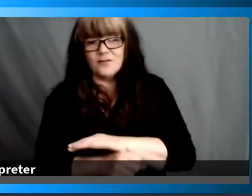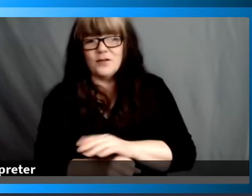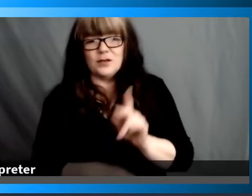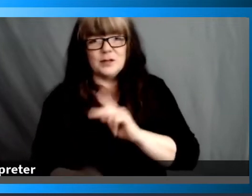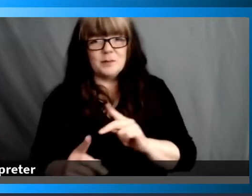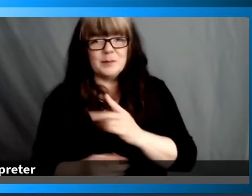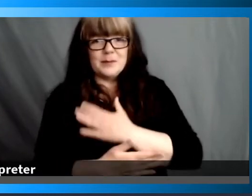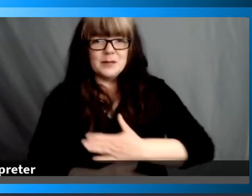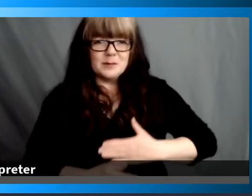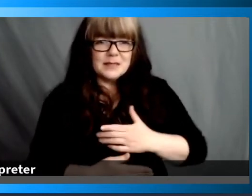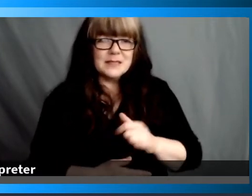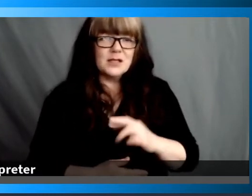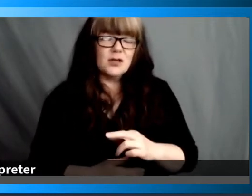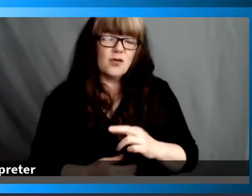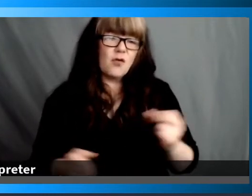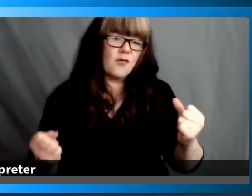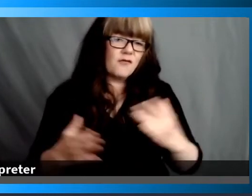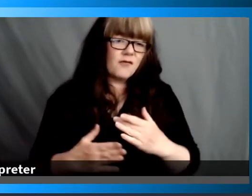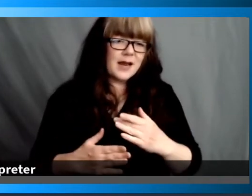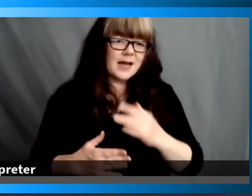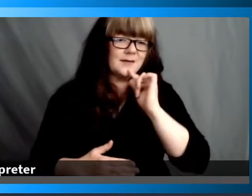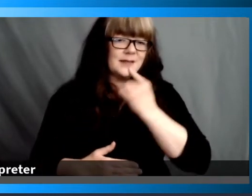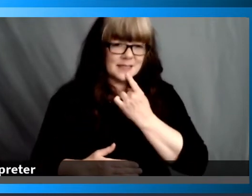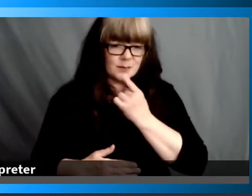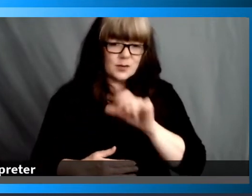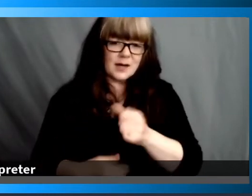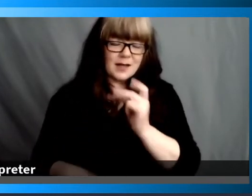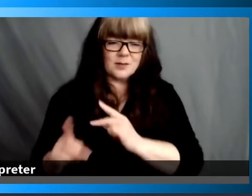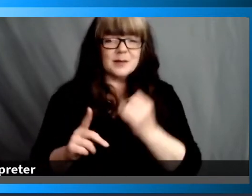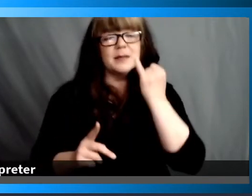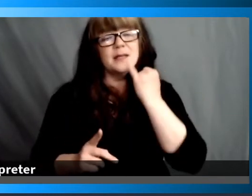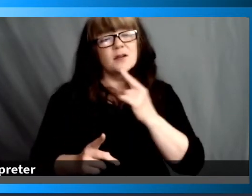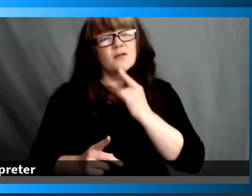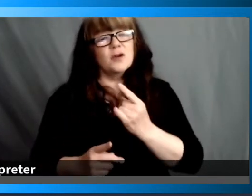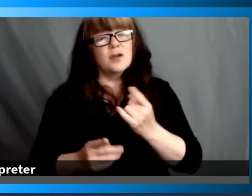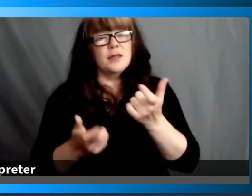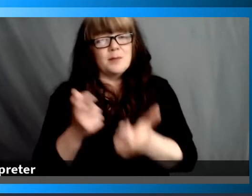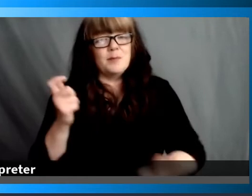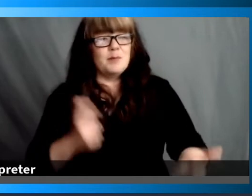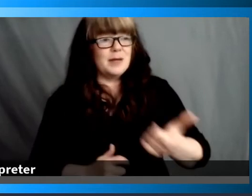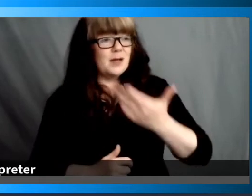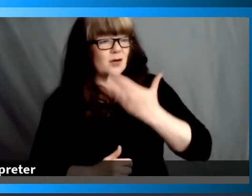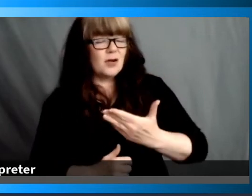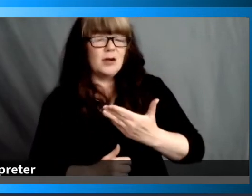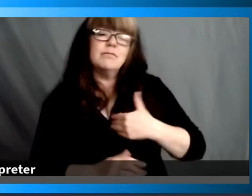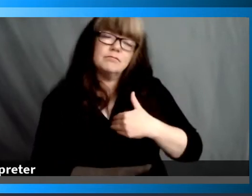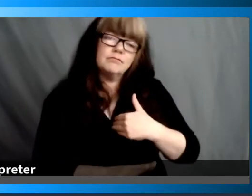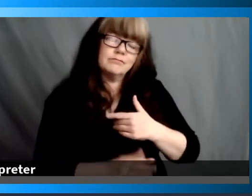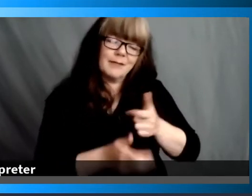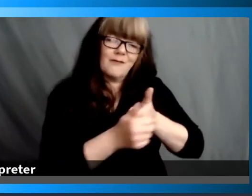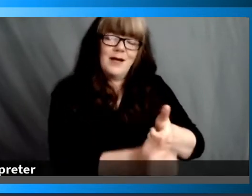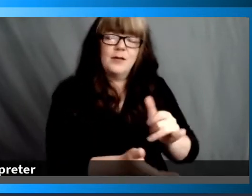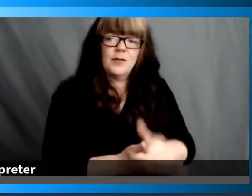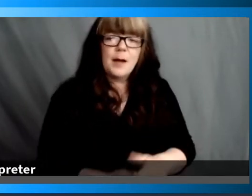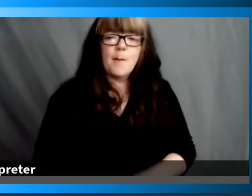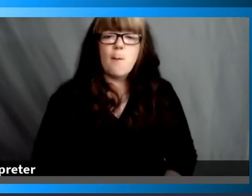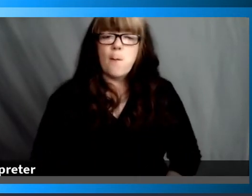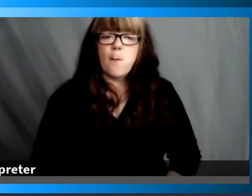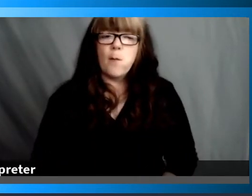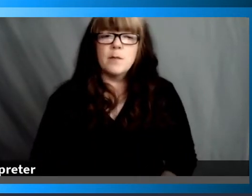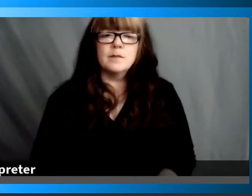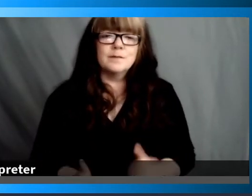afraid of like disappointing others if it means that it's for the greater good. So mm-hmm. I think that was always a big thing with Jeremy for